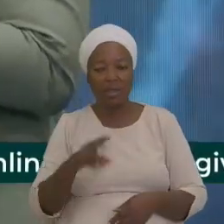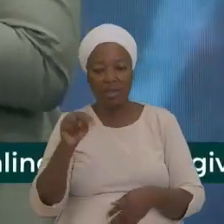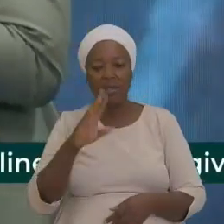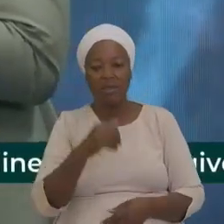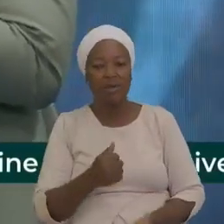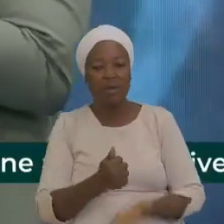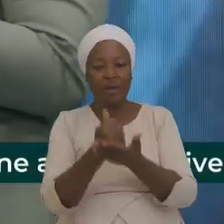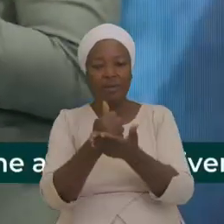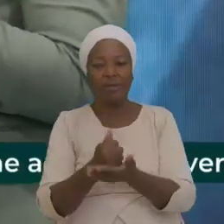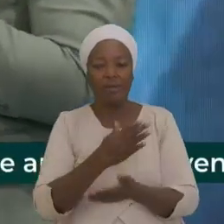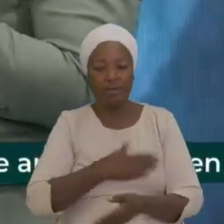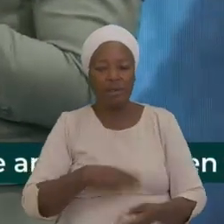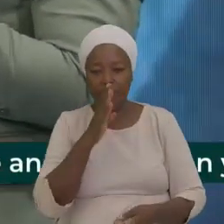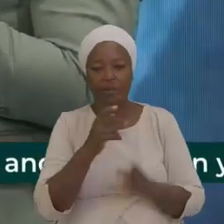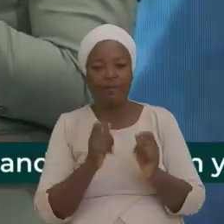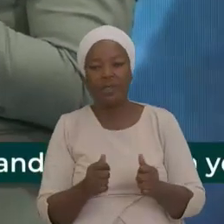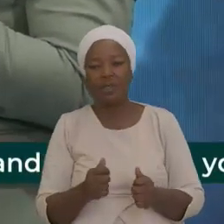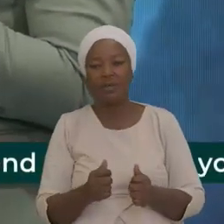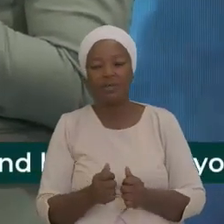Please hurry up.